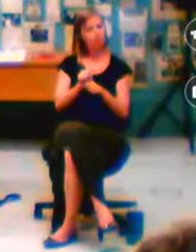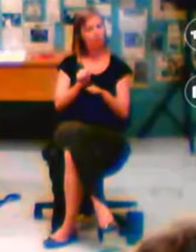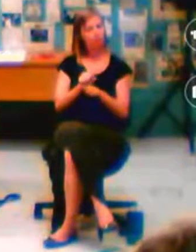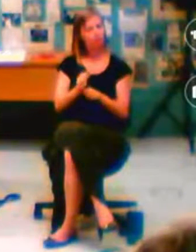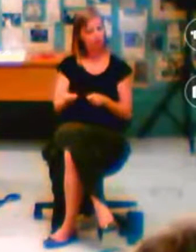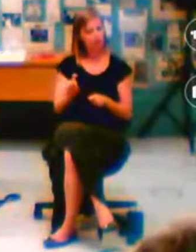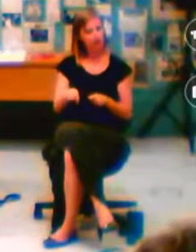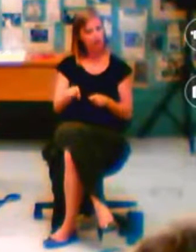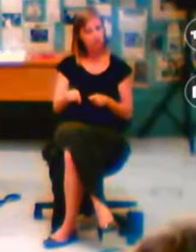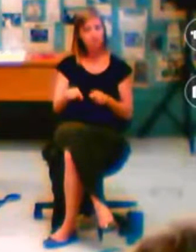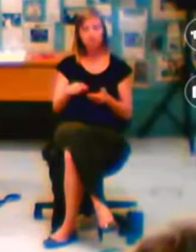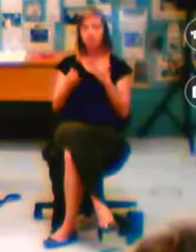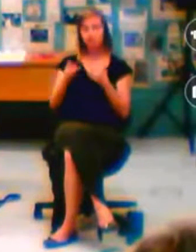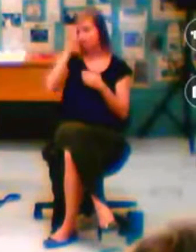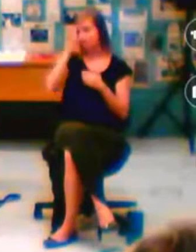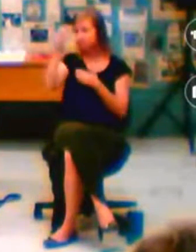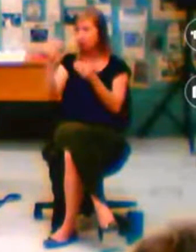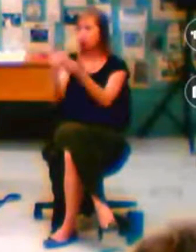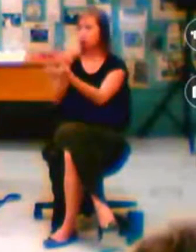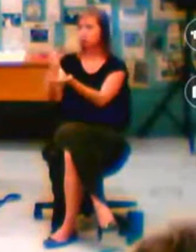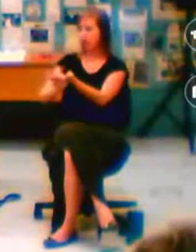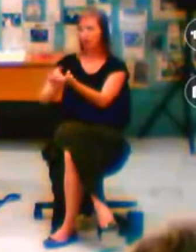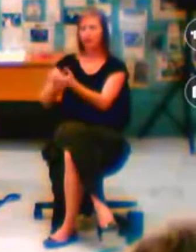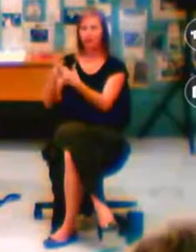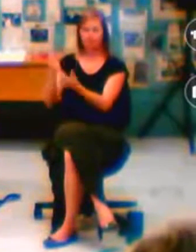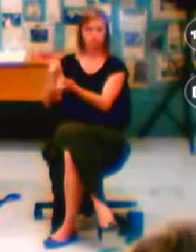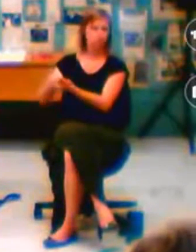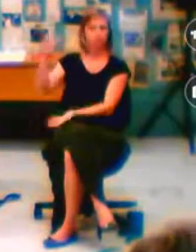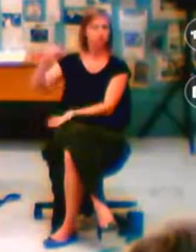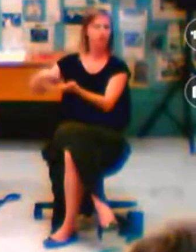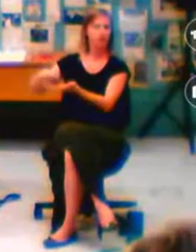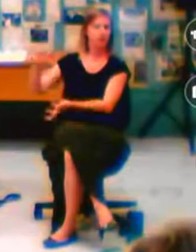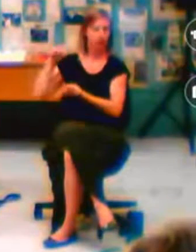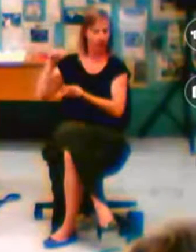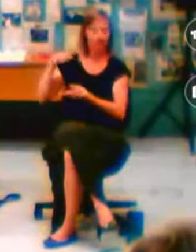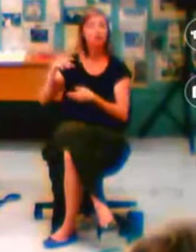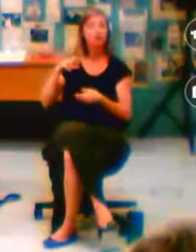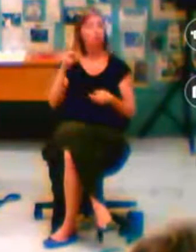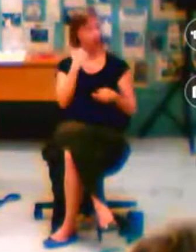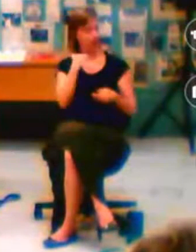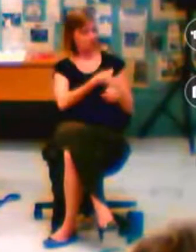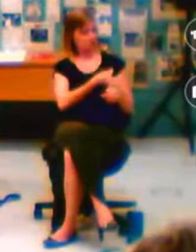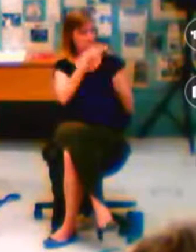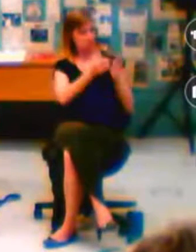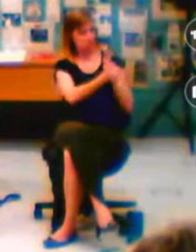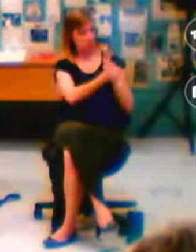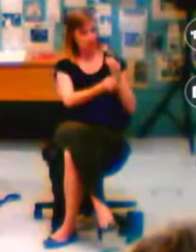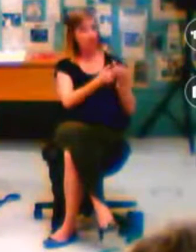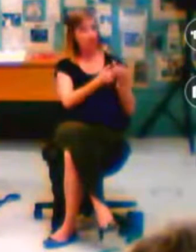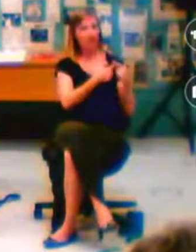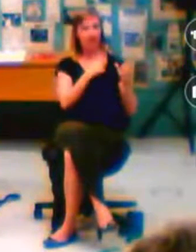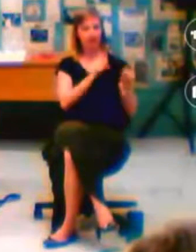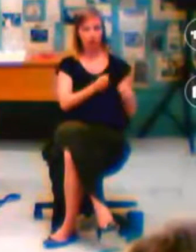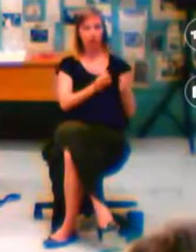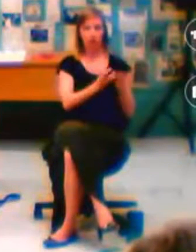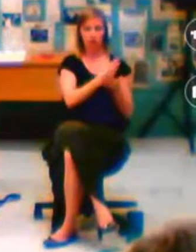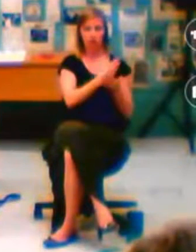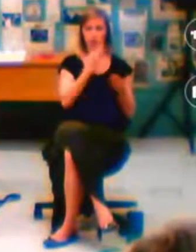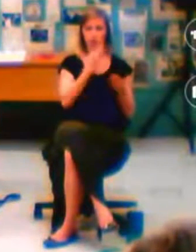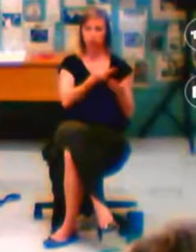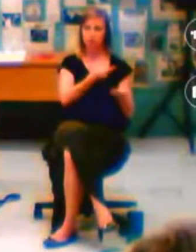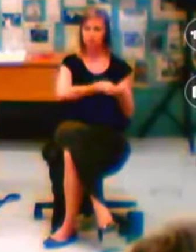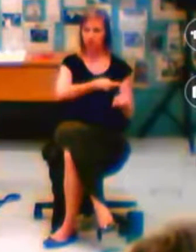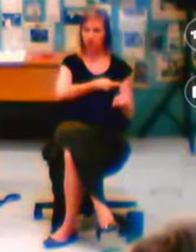kind of attractants you can have to people who come in there. That's one reason you need profits in healthcare. You need to be able to attract people